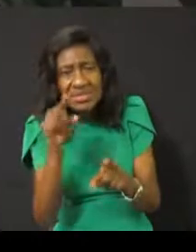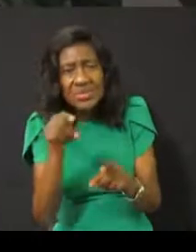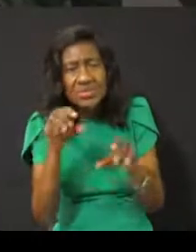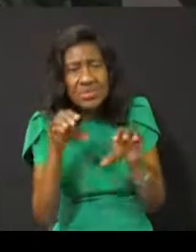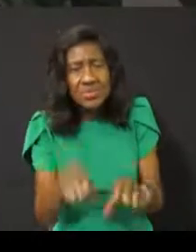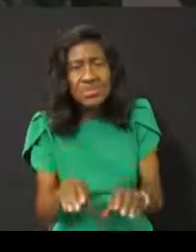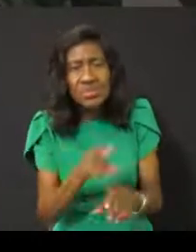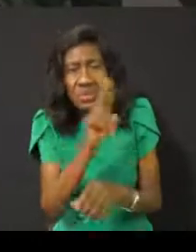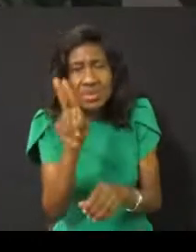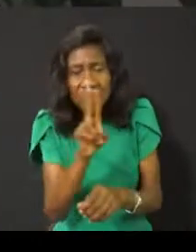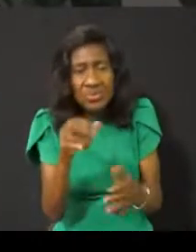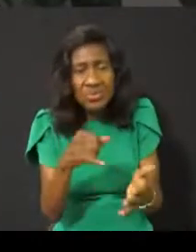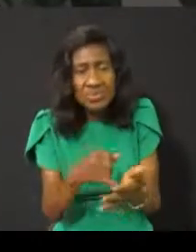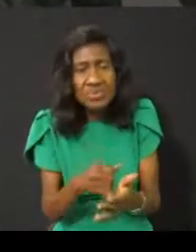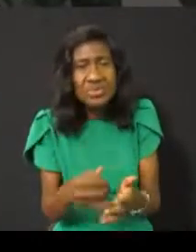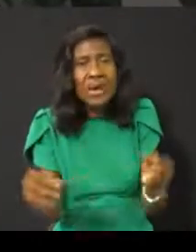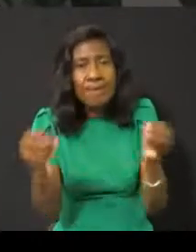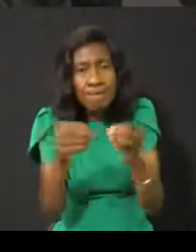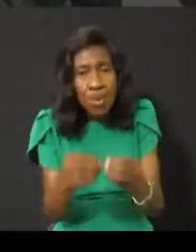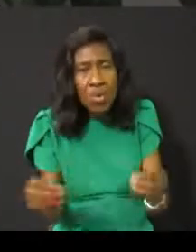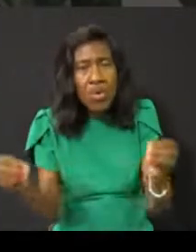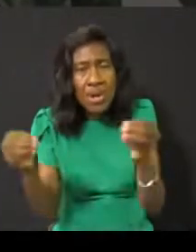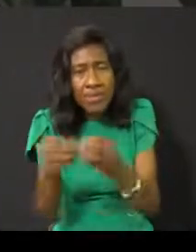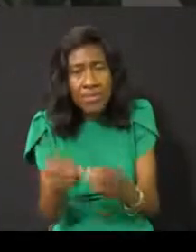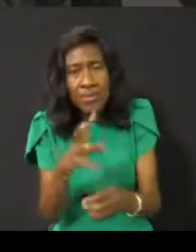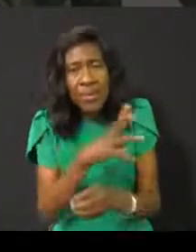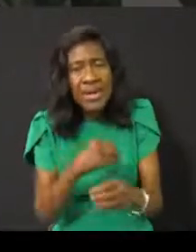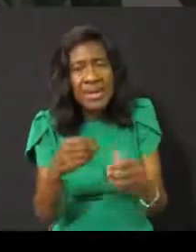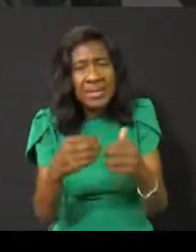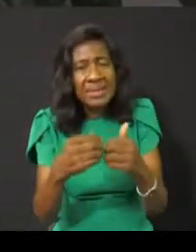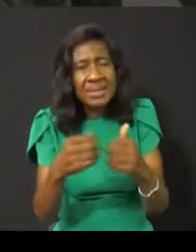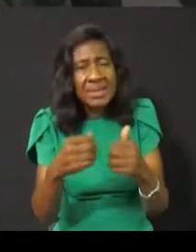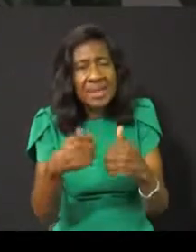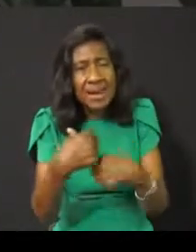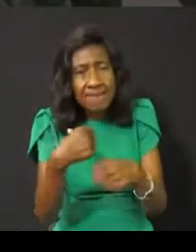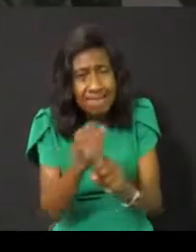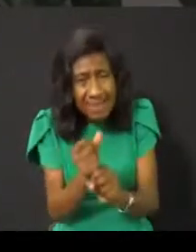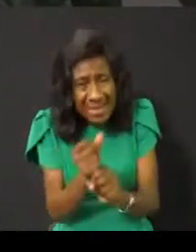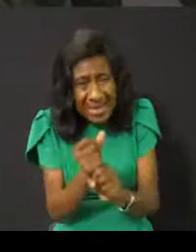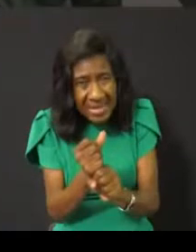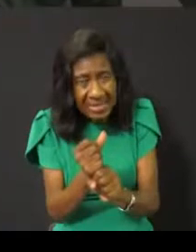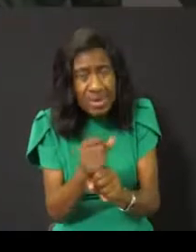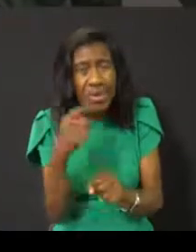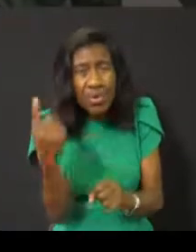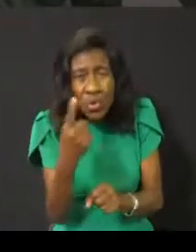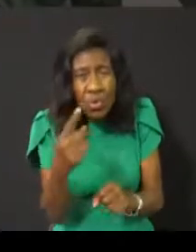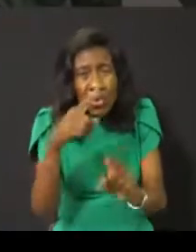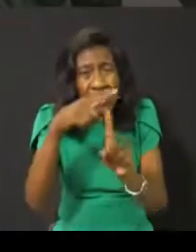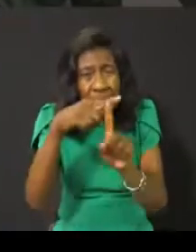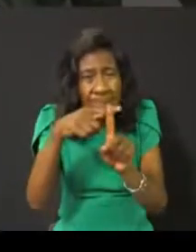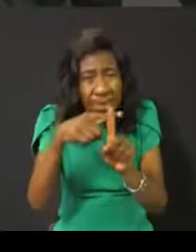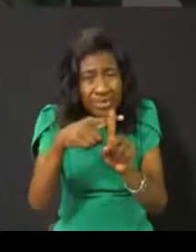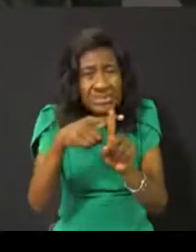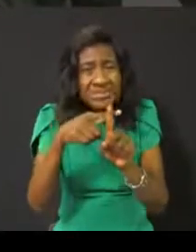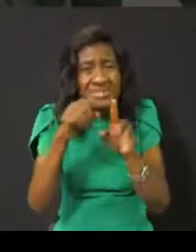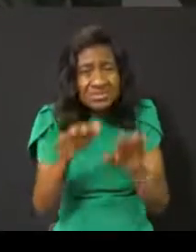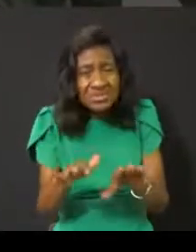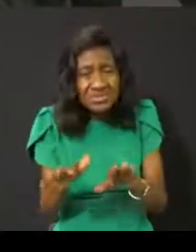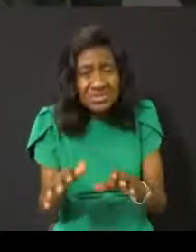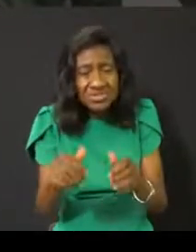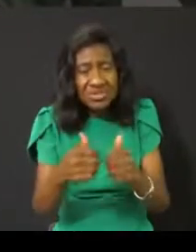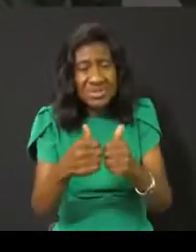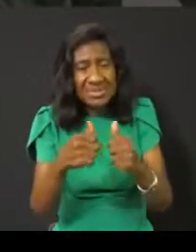and only isolate the people who are actually positive rather than the whole class, so that we can keep that class and schooling going.